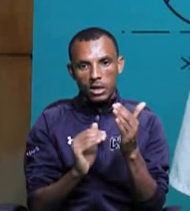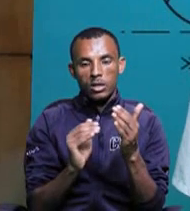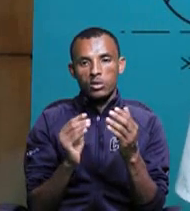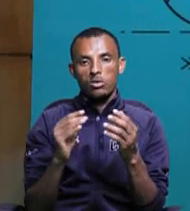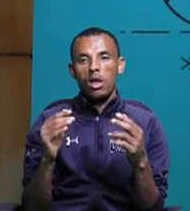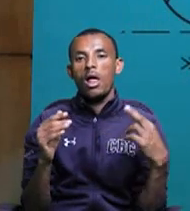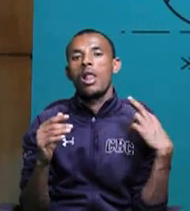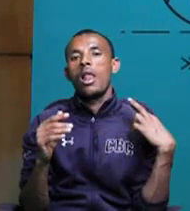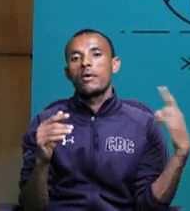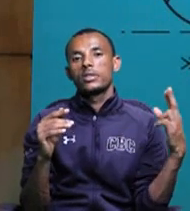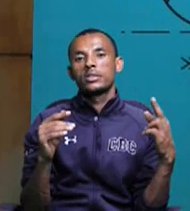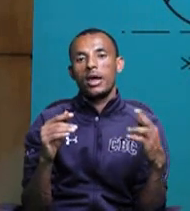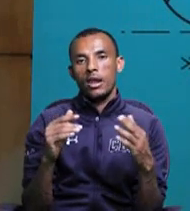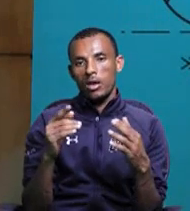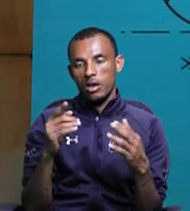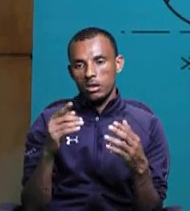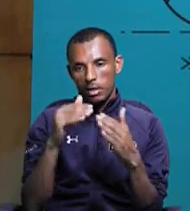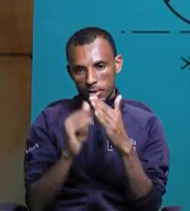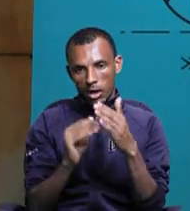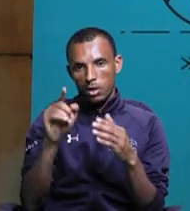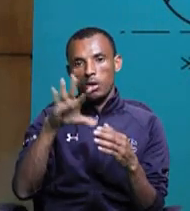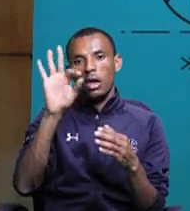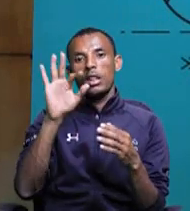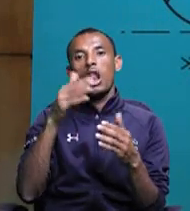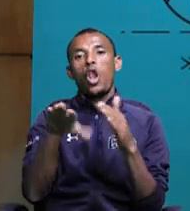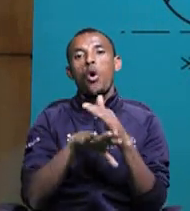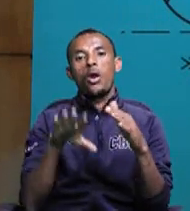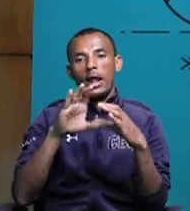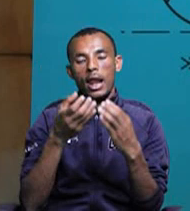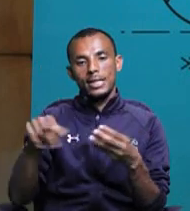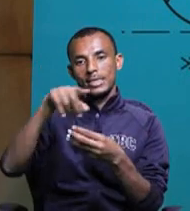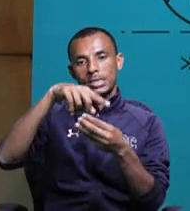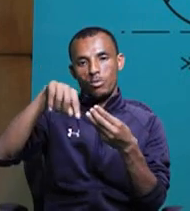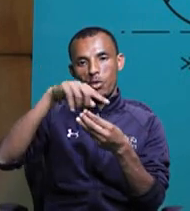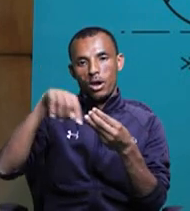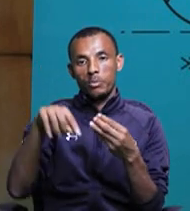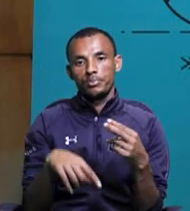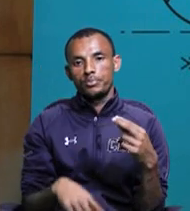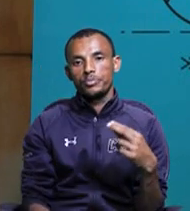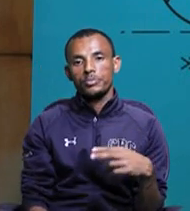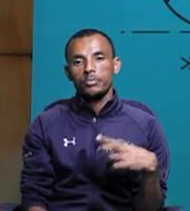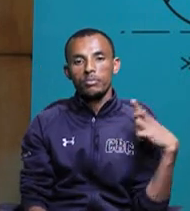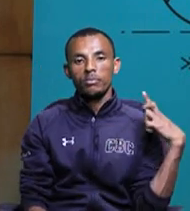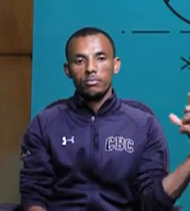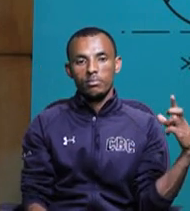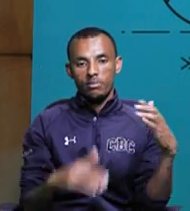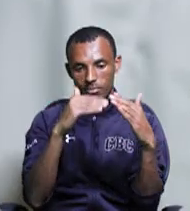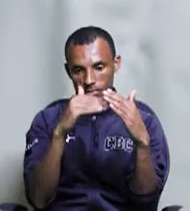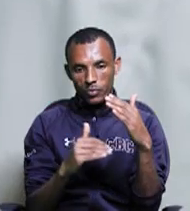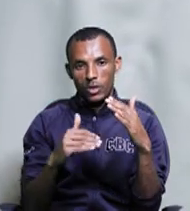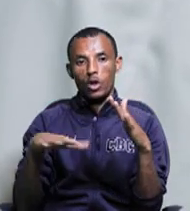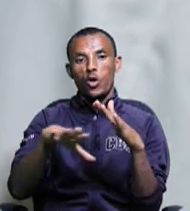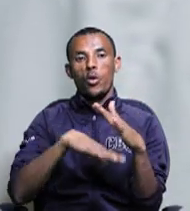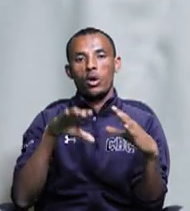the left side you will subtract to get lower class boundaries. Lower class boundaries.